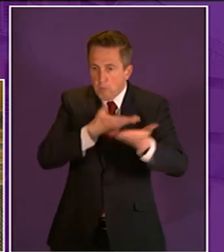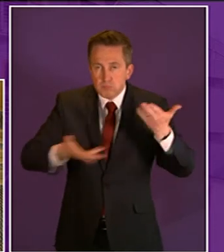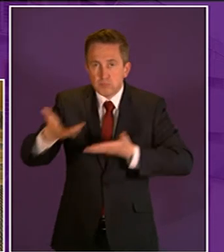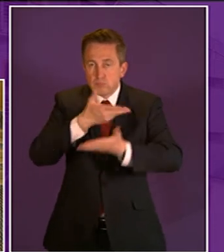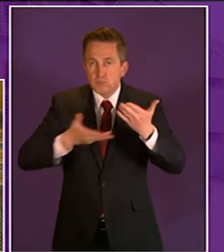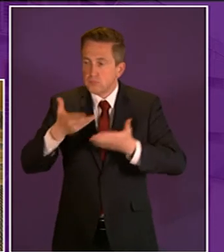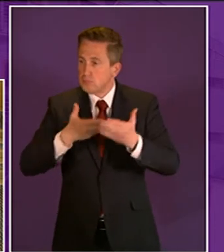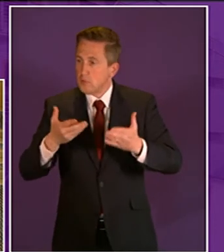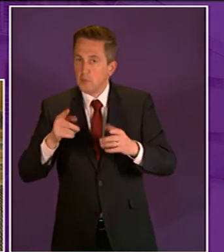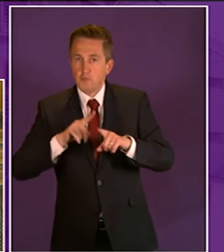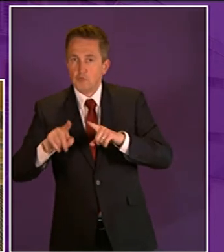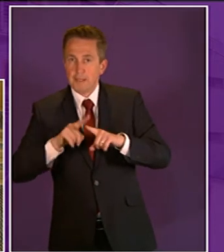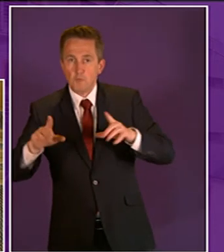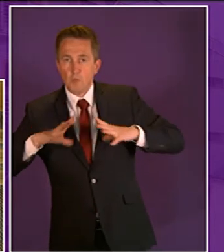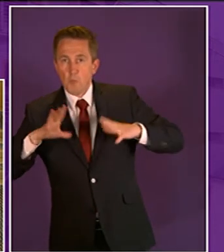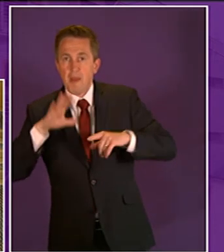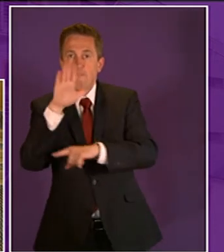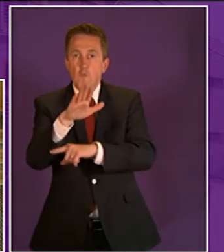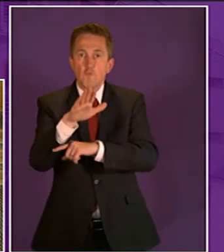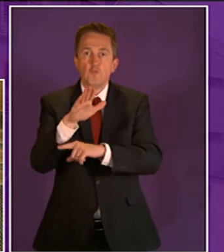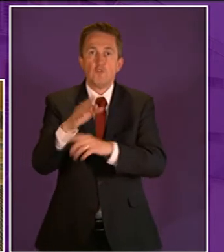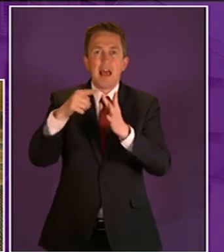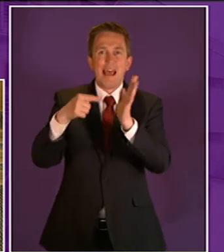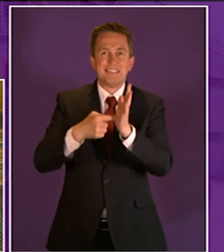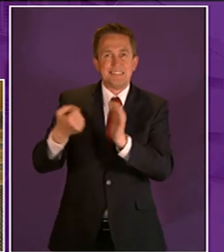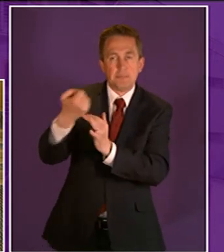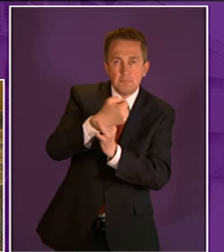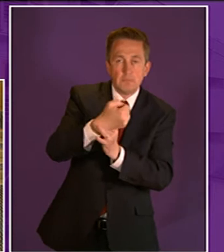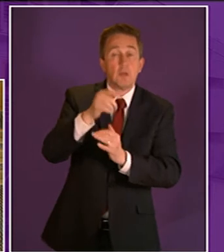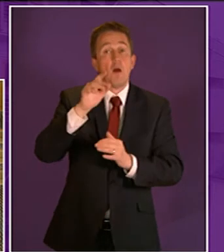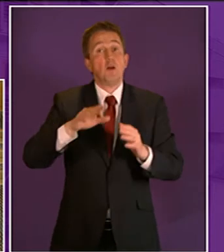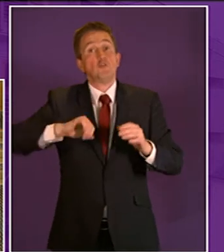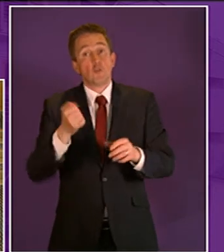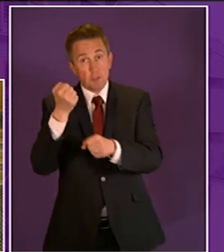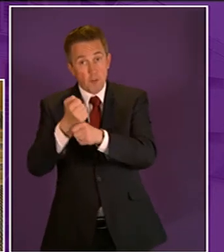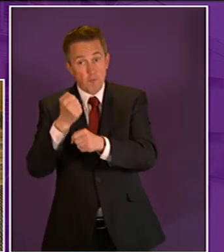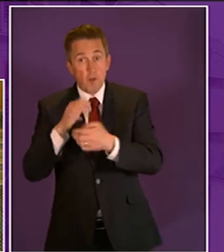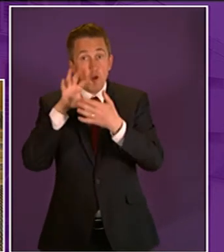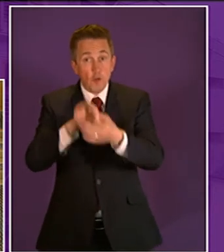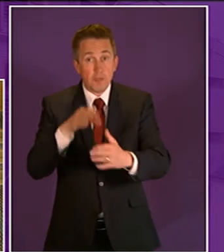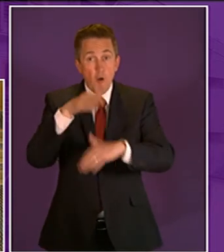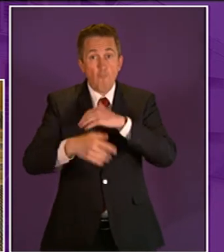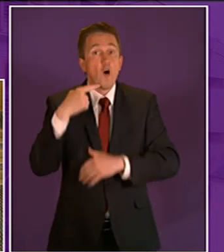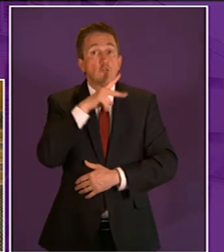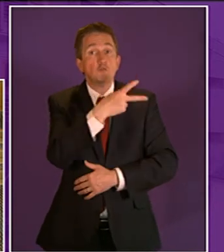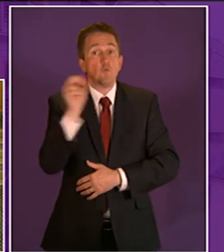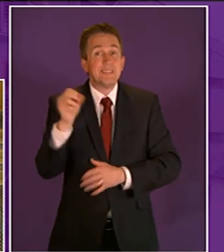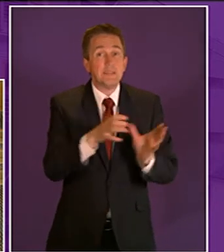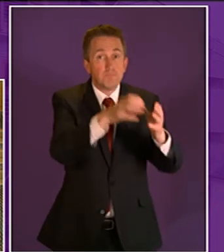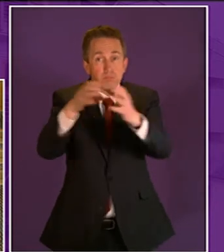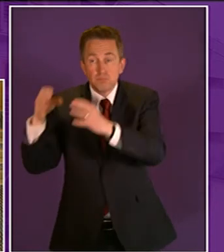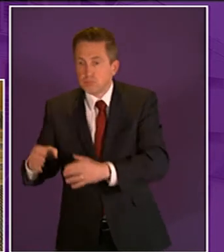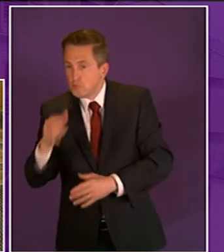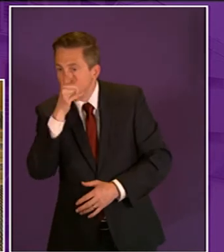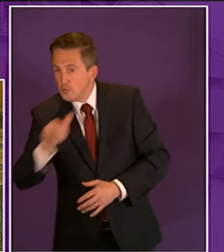to cyber preparedness. And the Scottish Government have contacted over 120 public bodies to seek assurance that they have